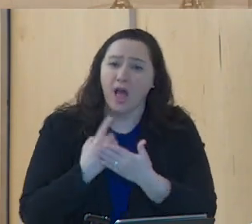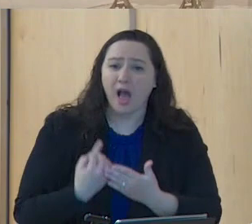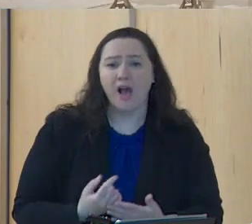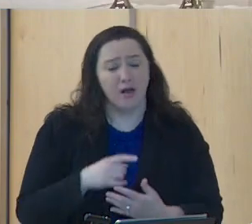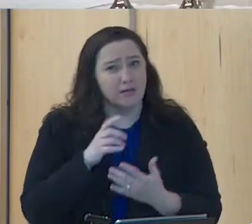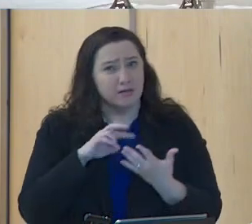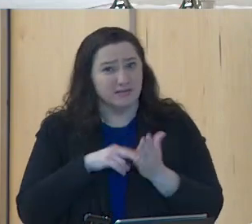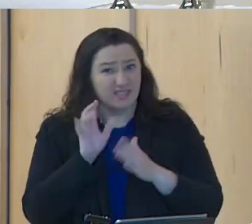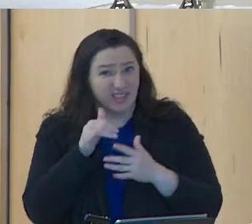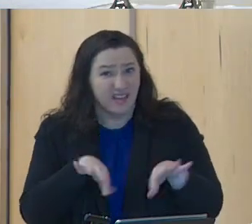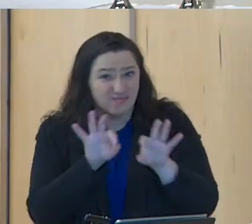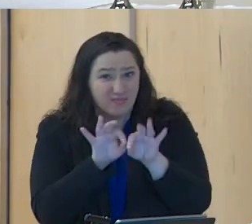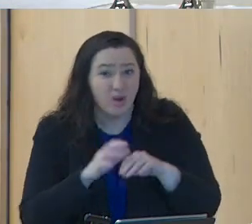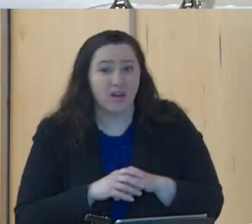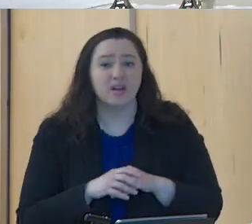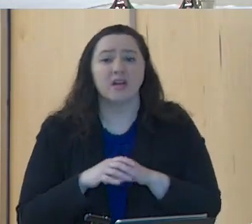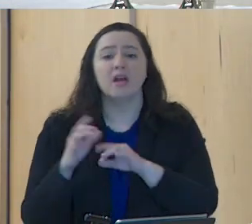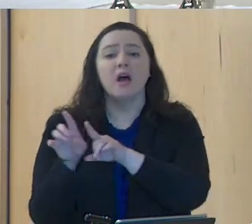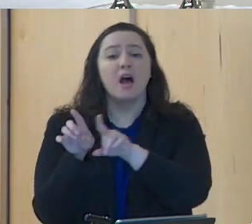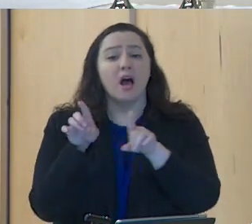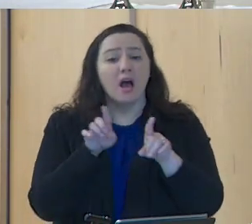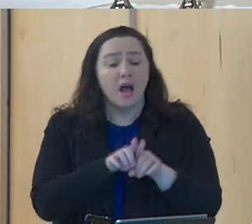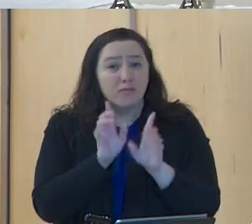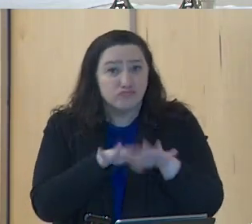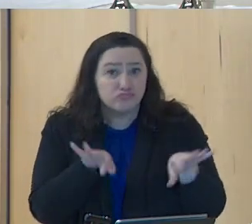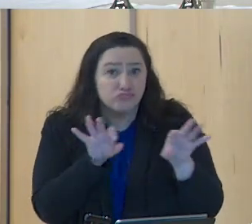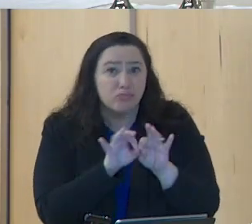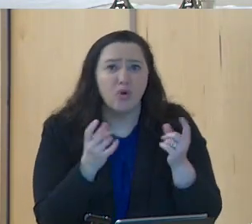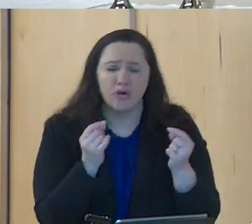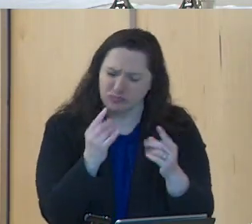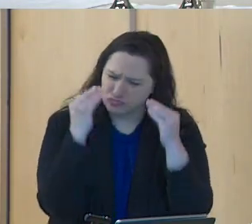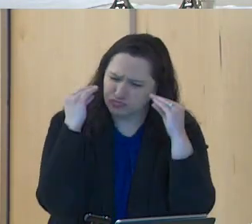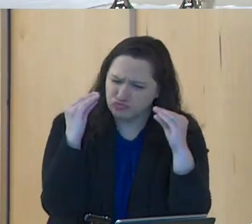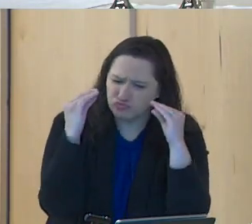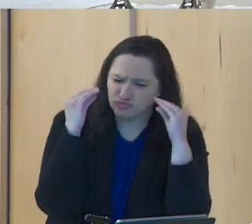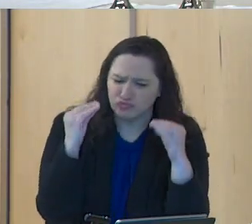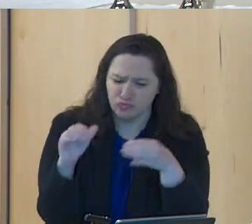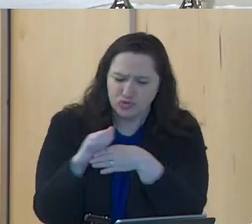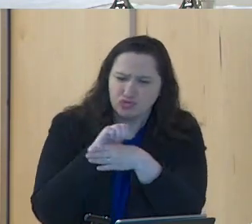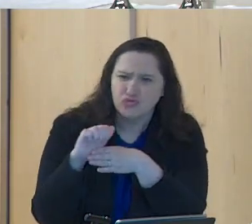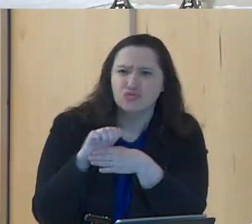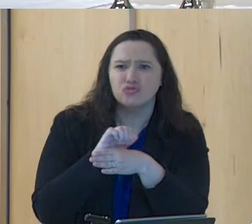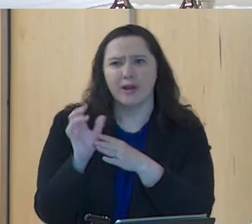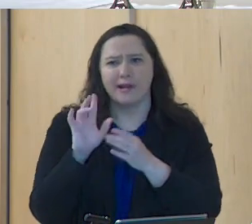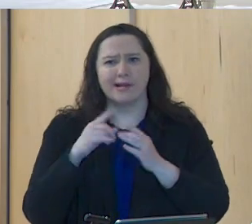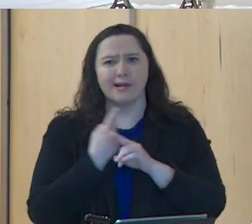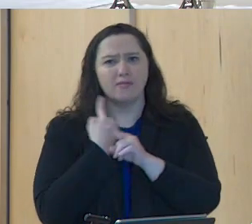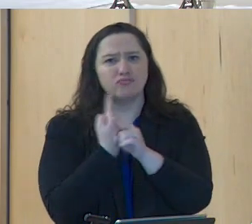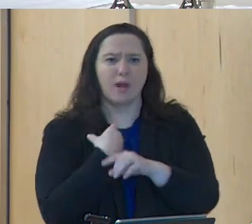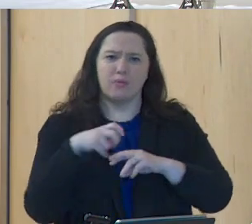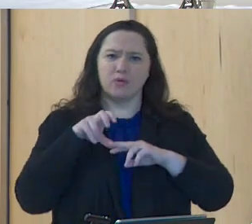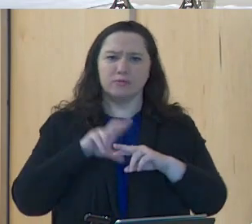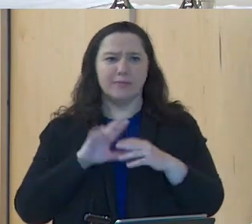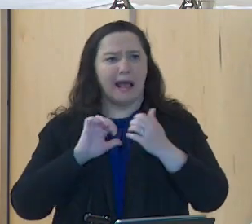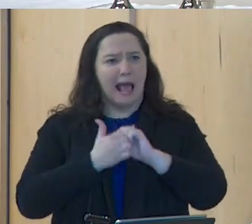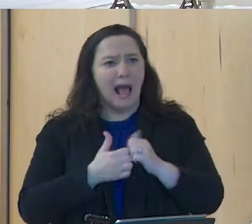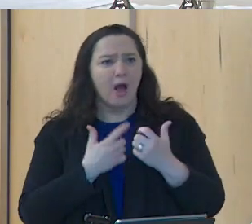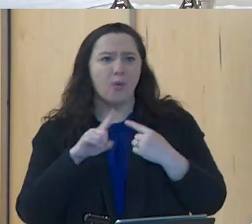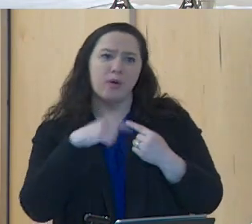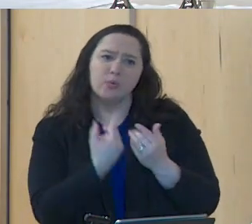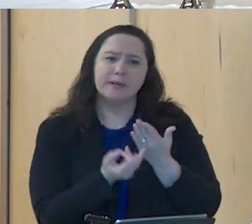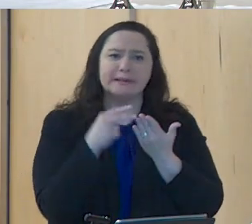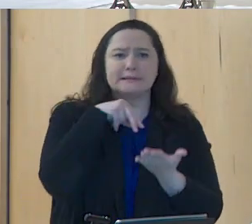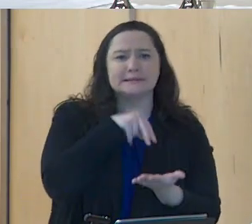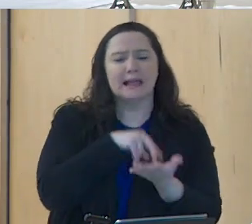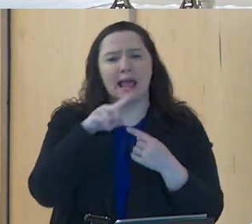basis. It's also important that we train them the proper posture in worship, when to stand